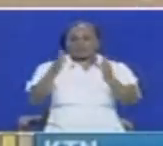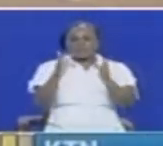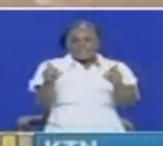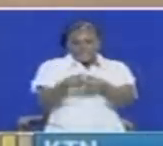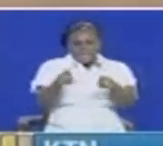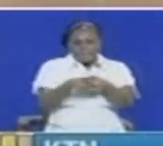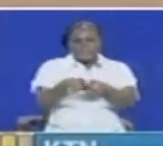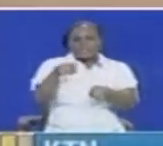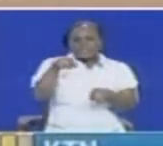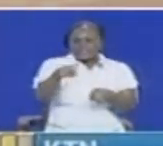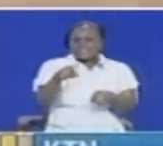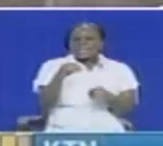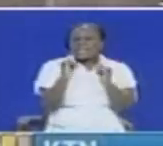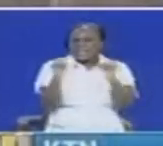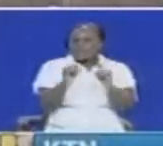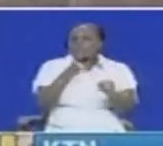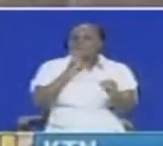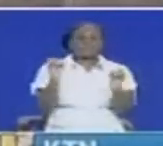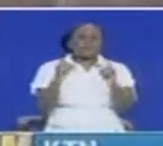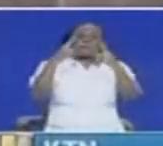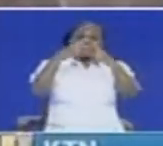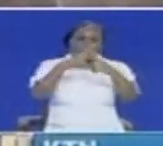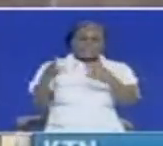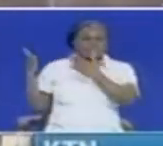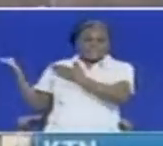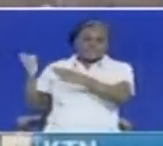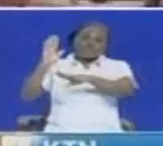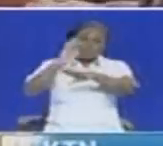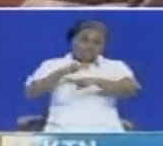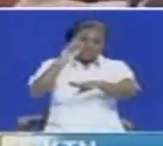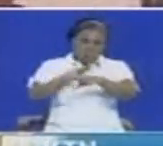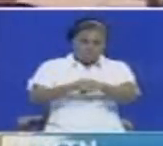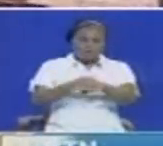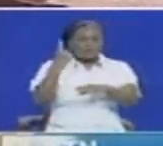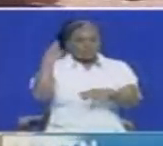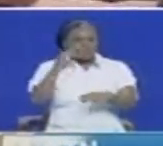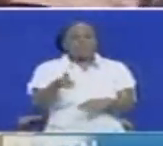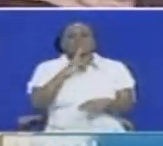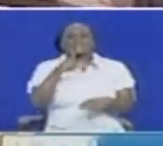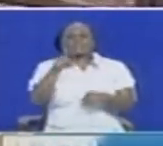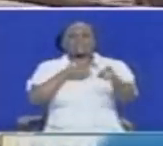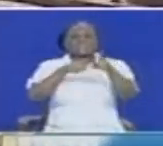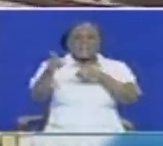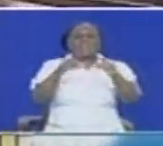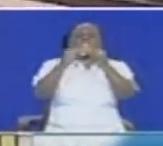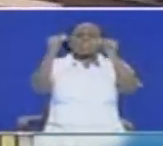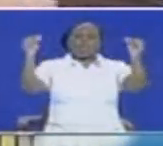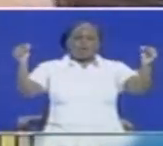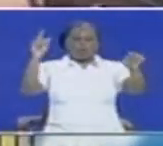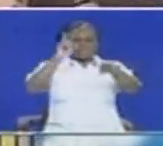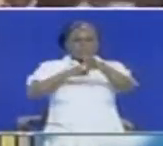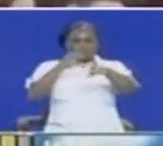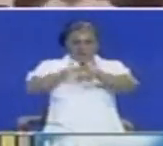wells do not bring out the cleanest water, but this is as good as it gets for them, with water vendors traveling as far as 10 kilometers